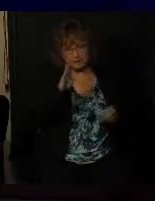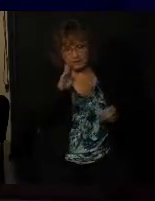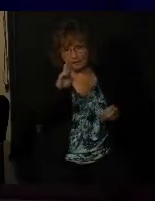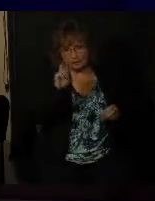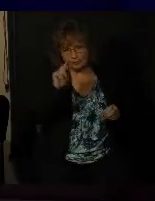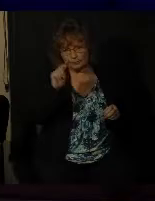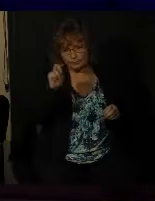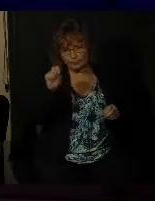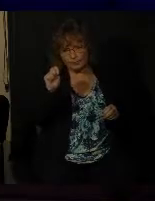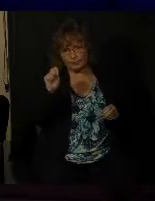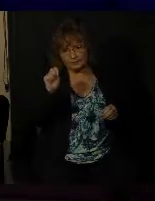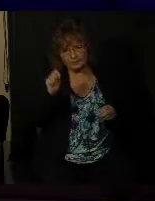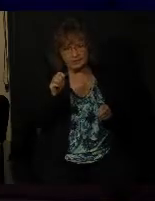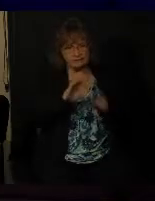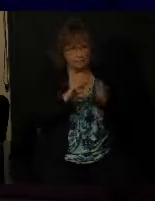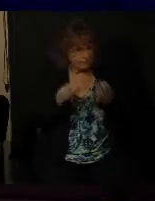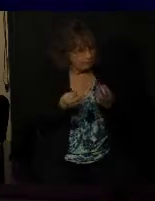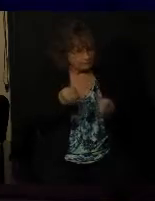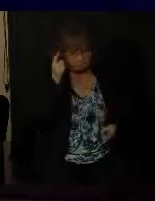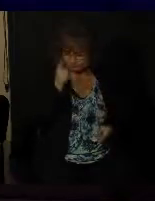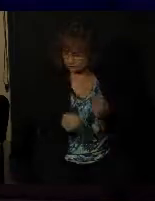they couldn't afford much more than that.